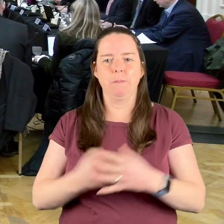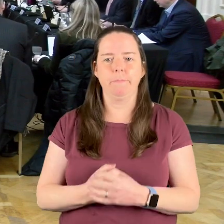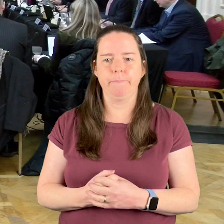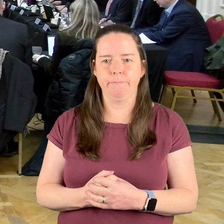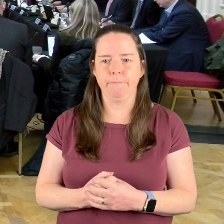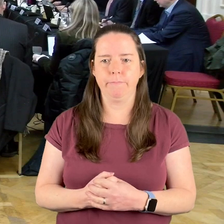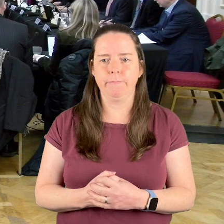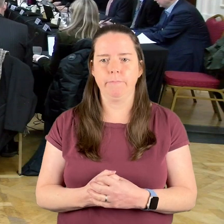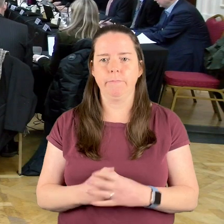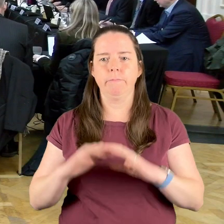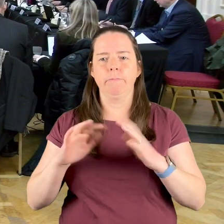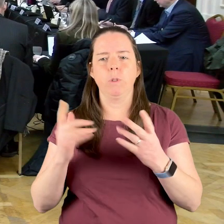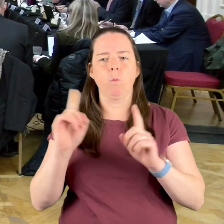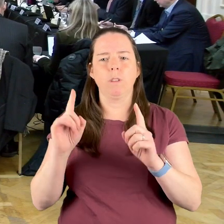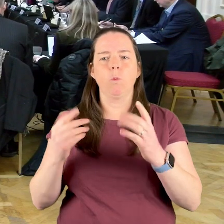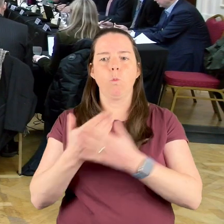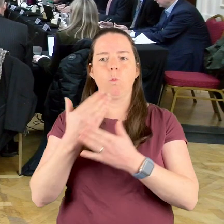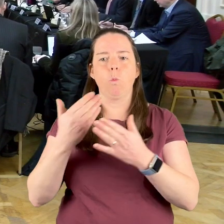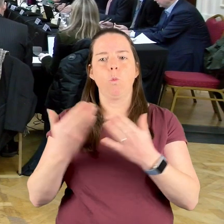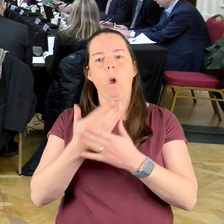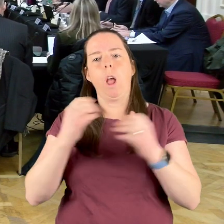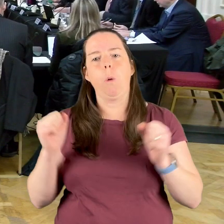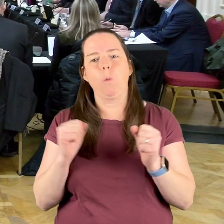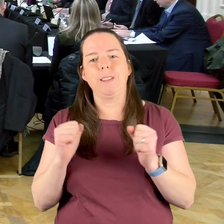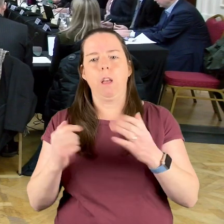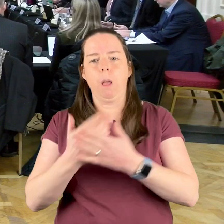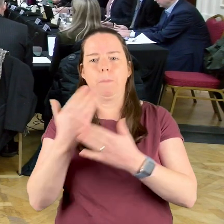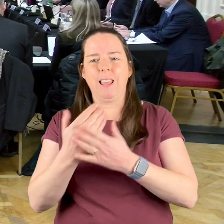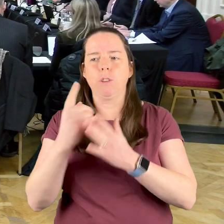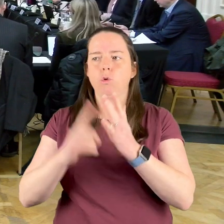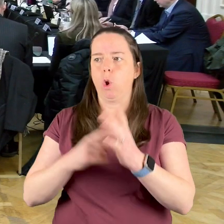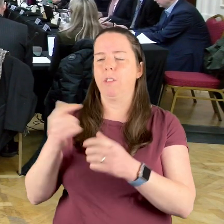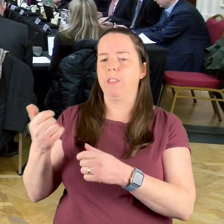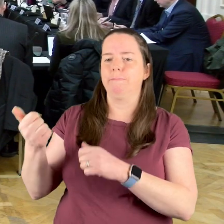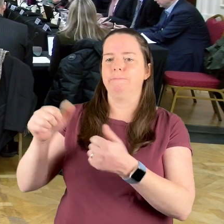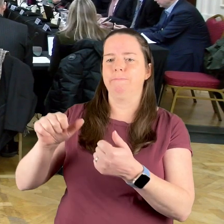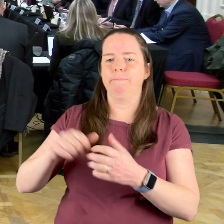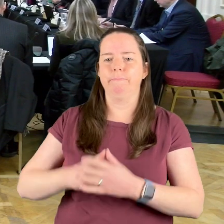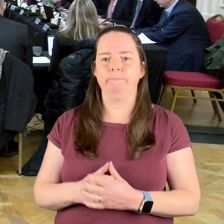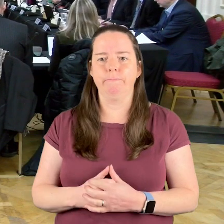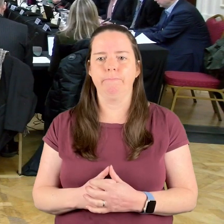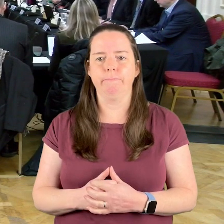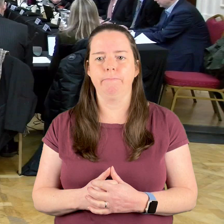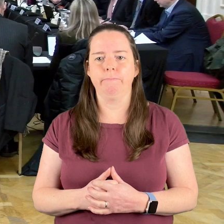10, which is a winter update, and Jonathan, you're to speak to this item.